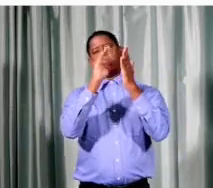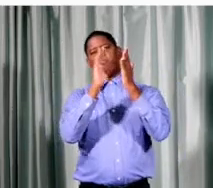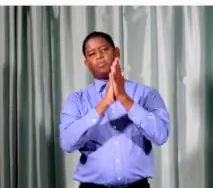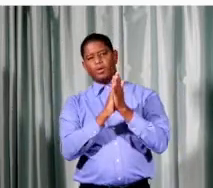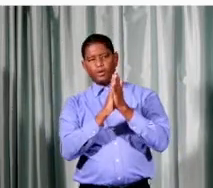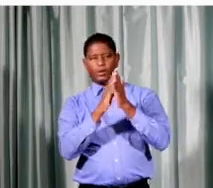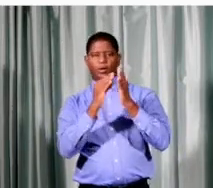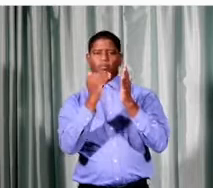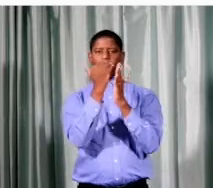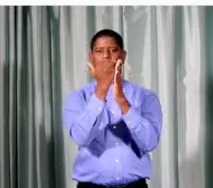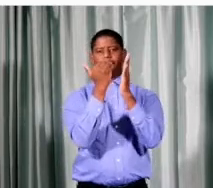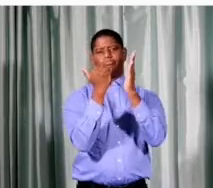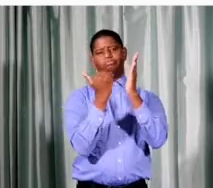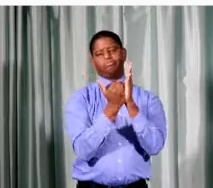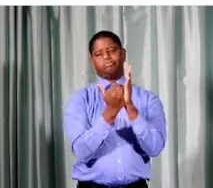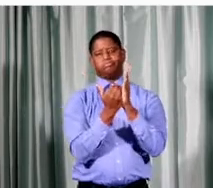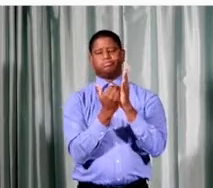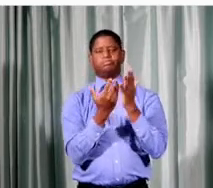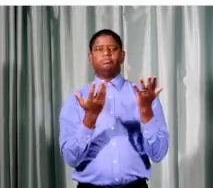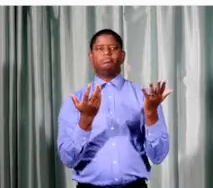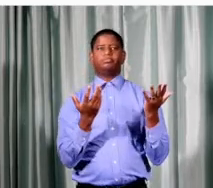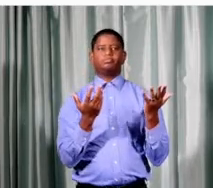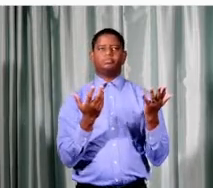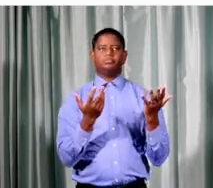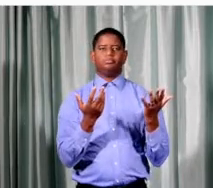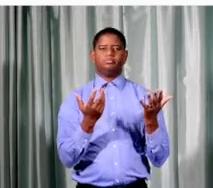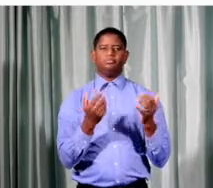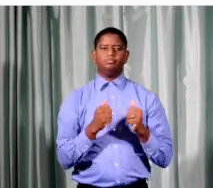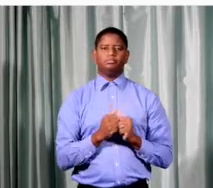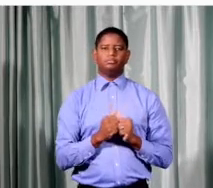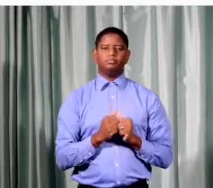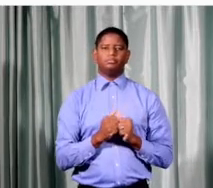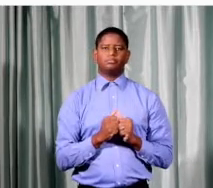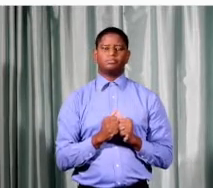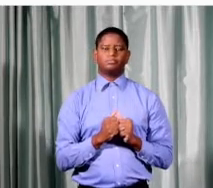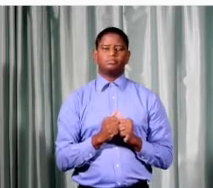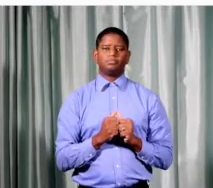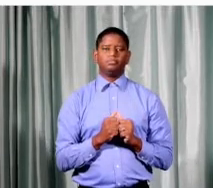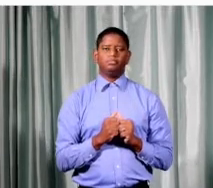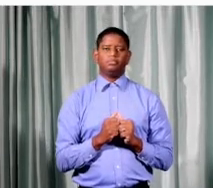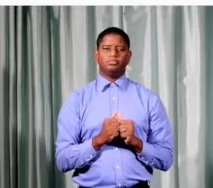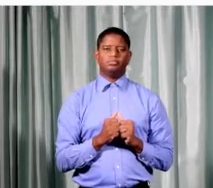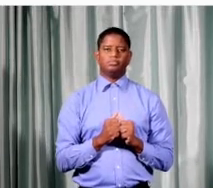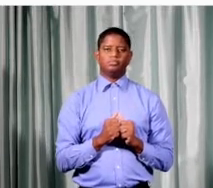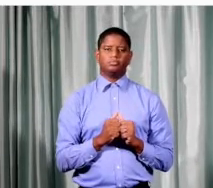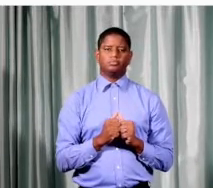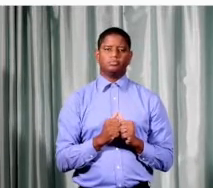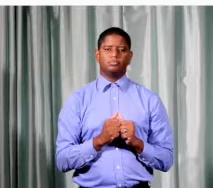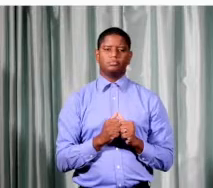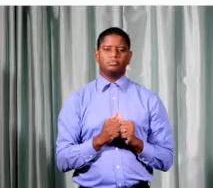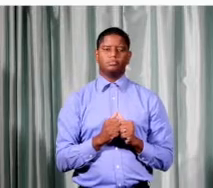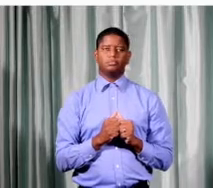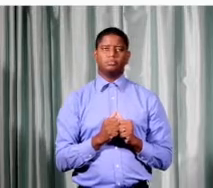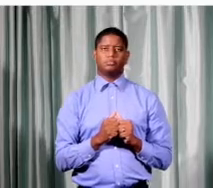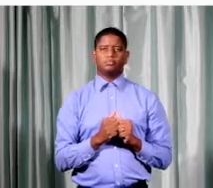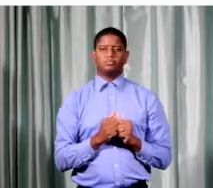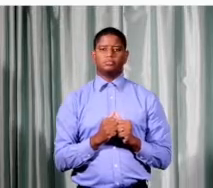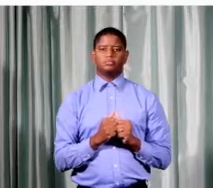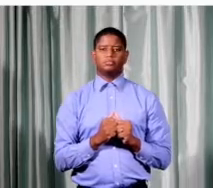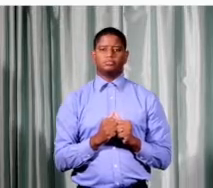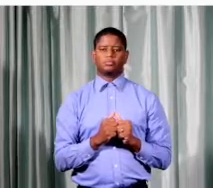First and second accounting rule. Right? So, the financial